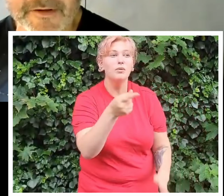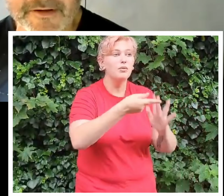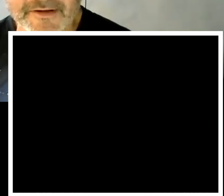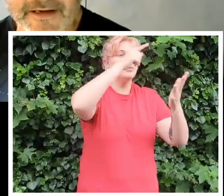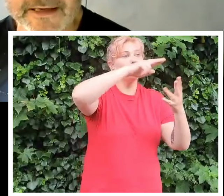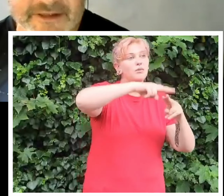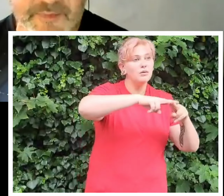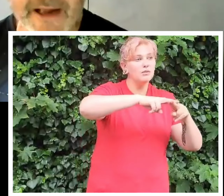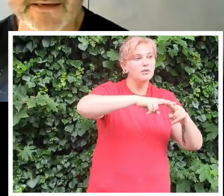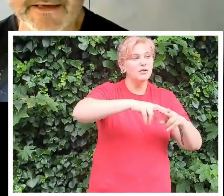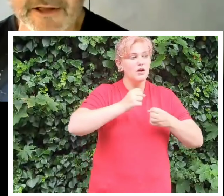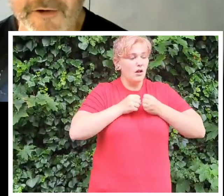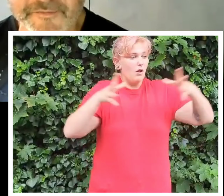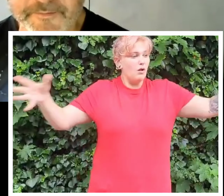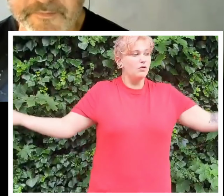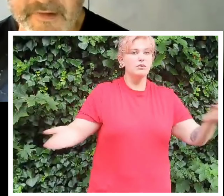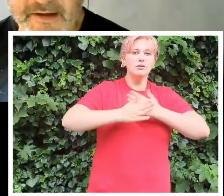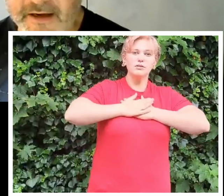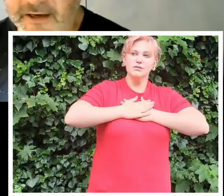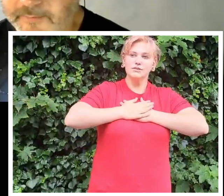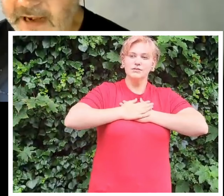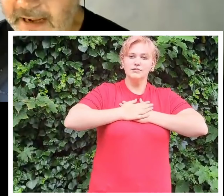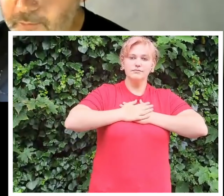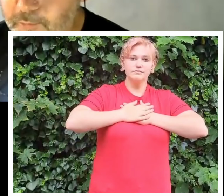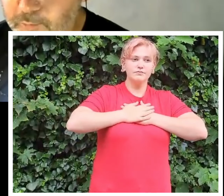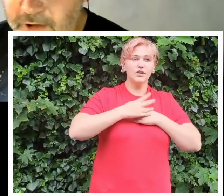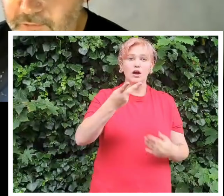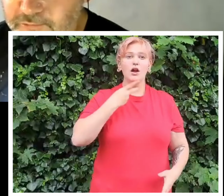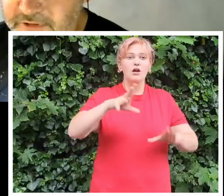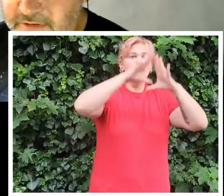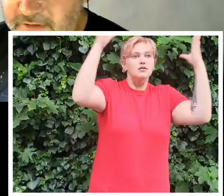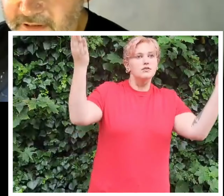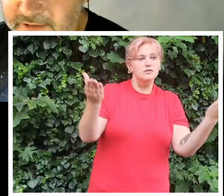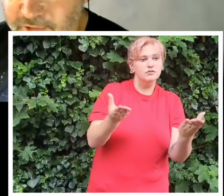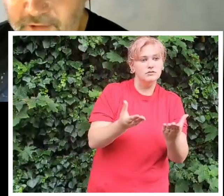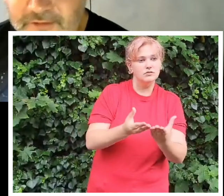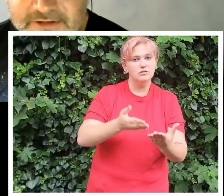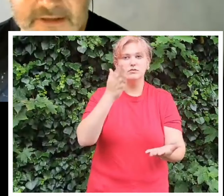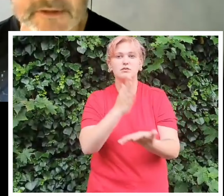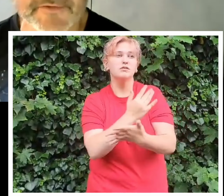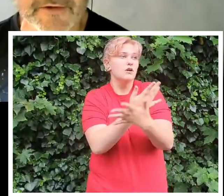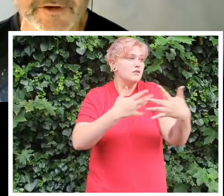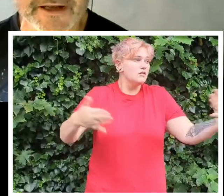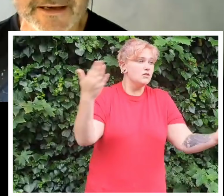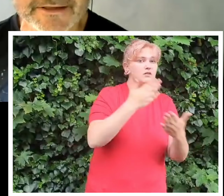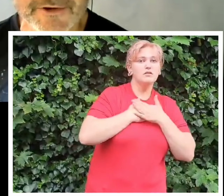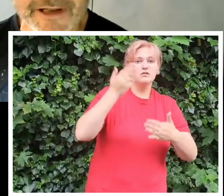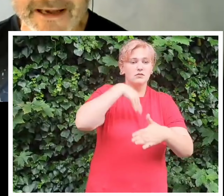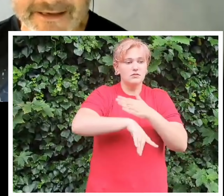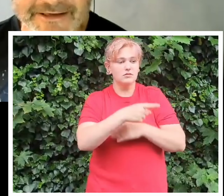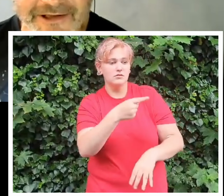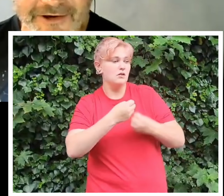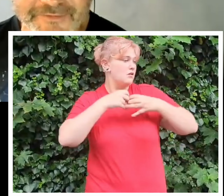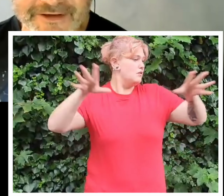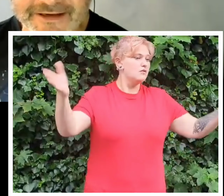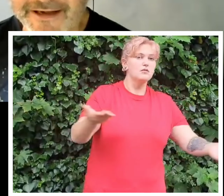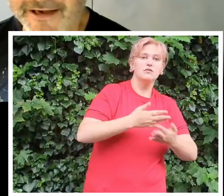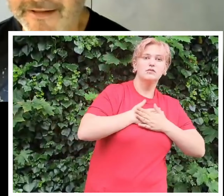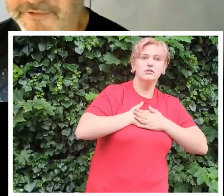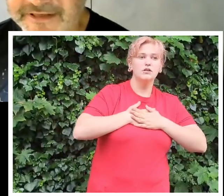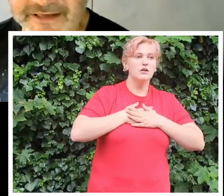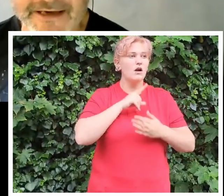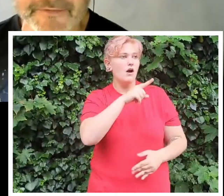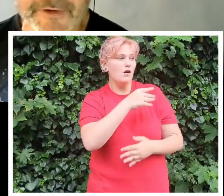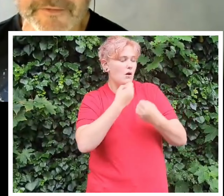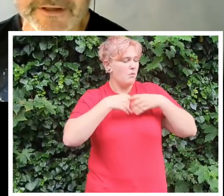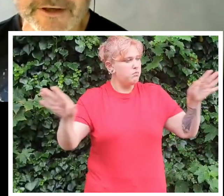of expanding love. Our world has got tons of love in it. It's not lacking love.